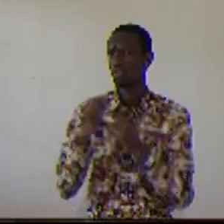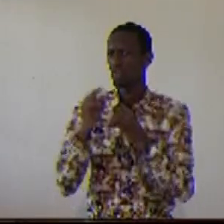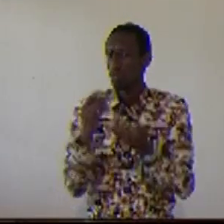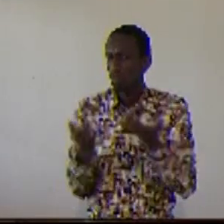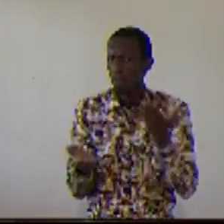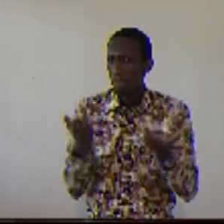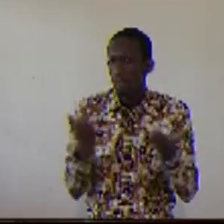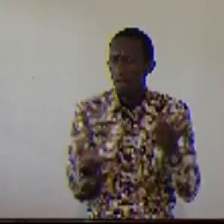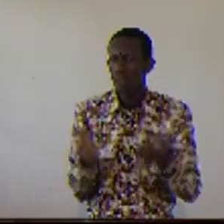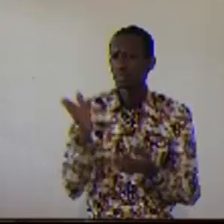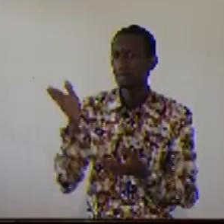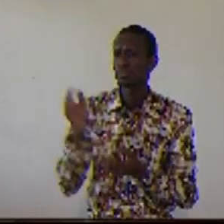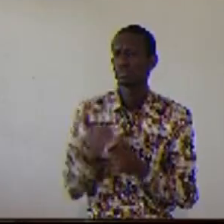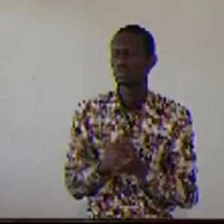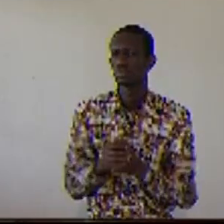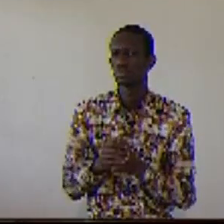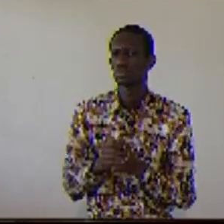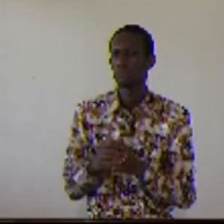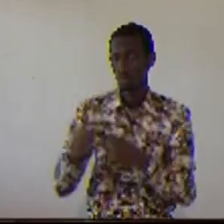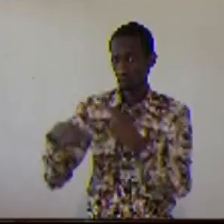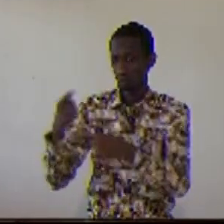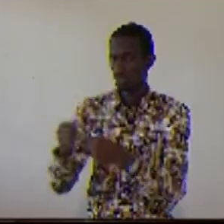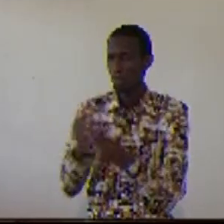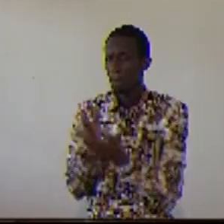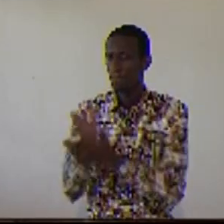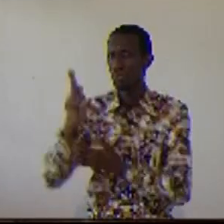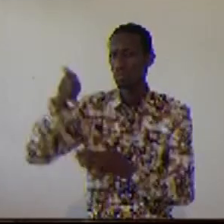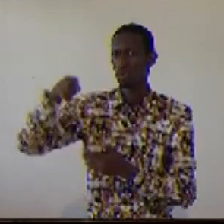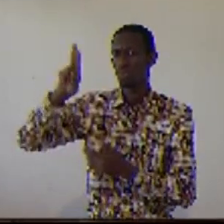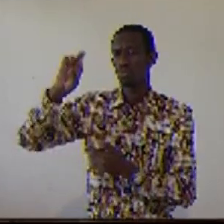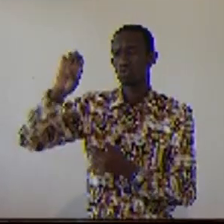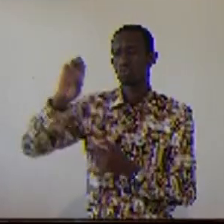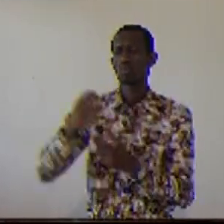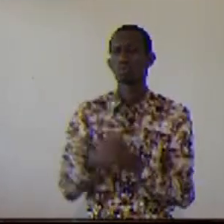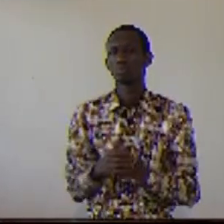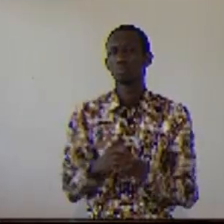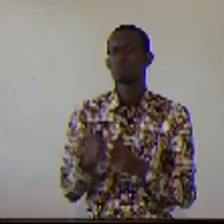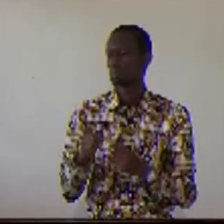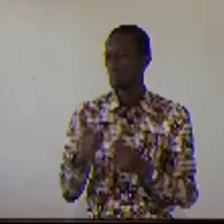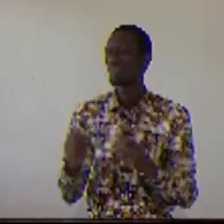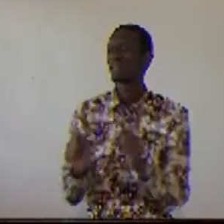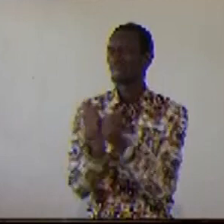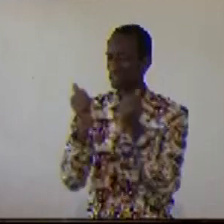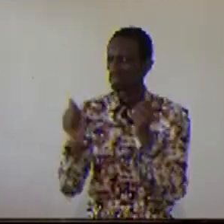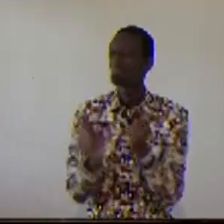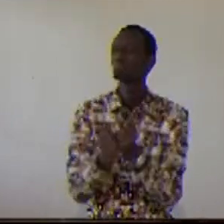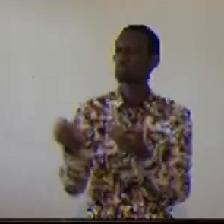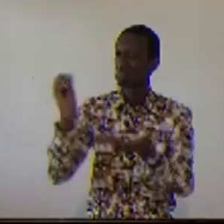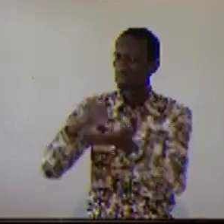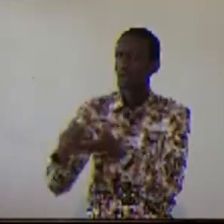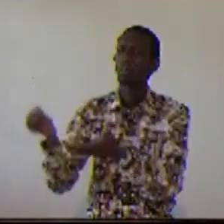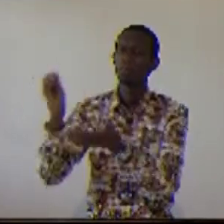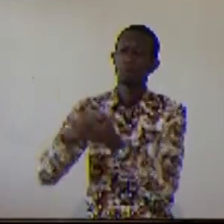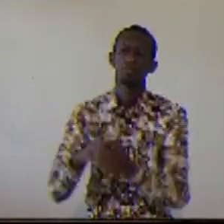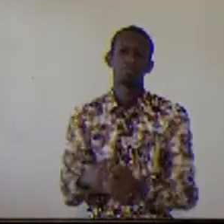pure, are different. So the factor of concentration again. So burning is accelerated because